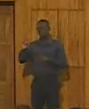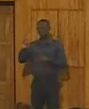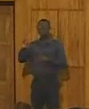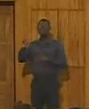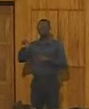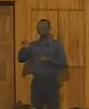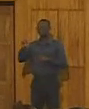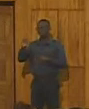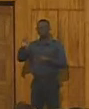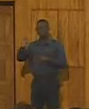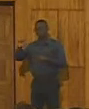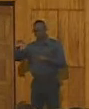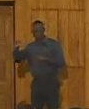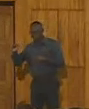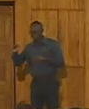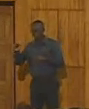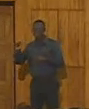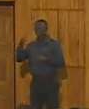has done silver